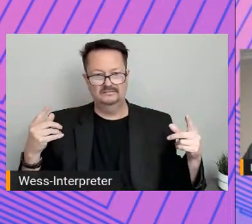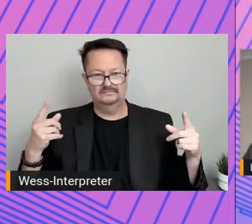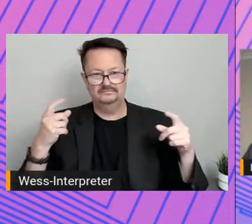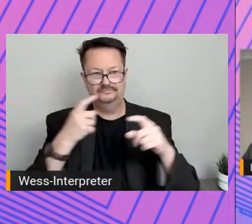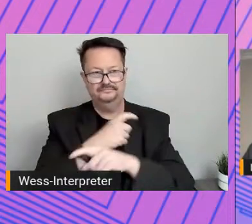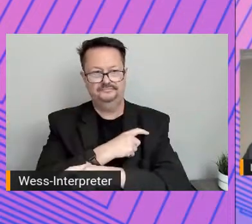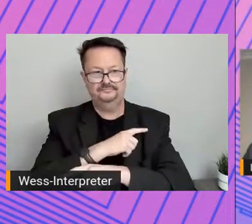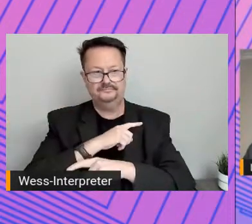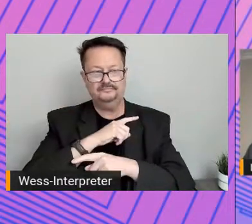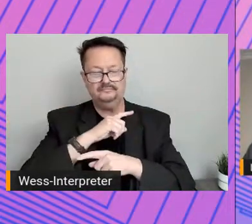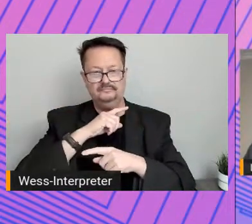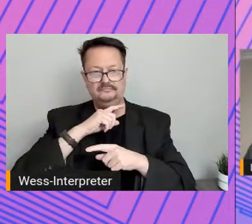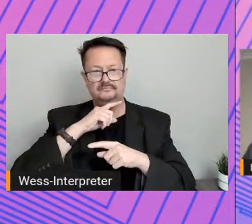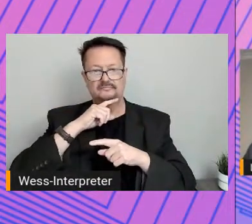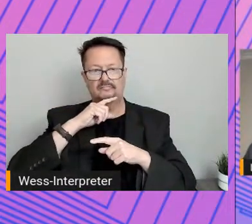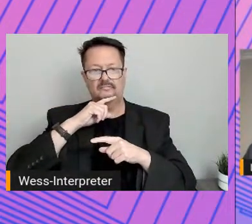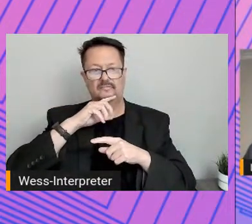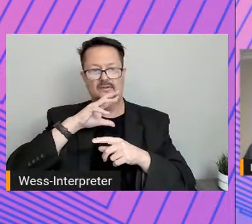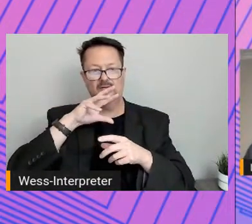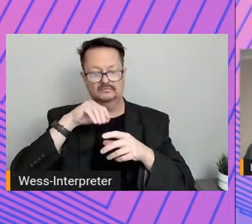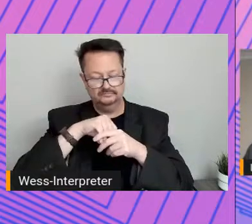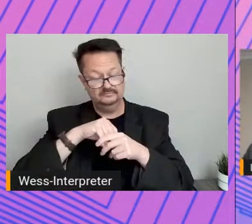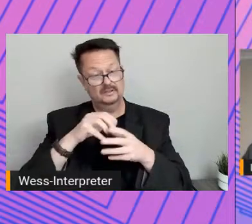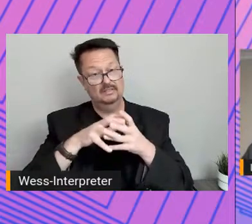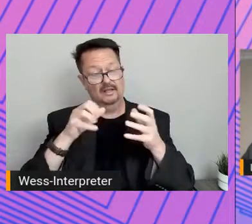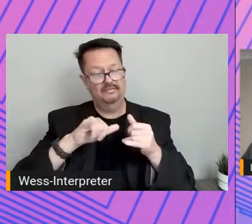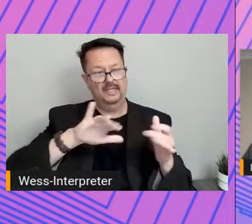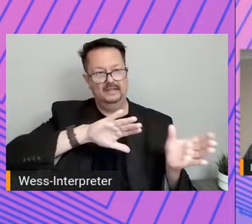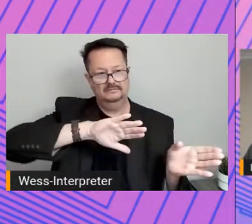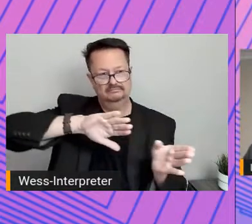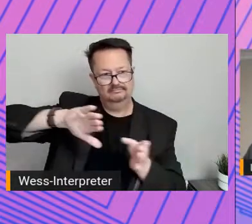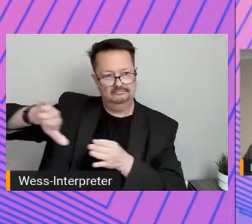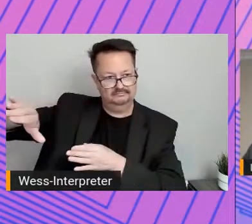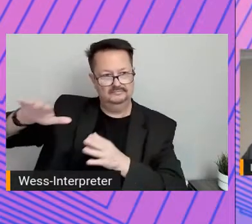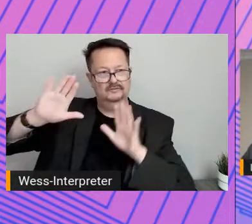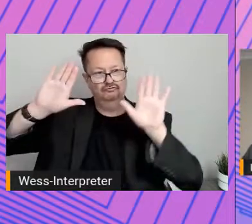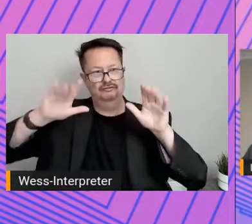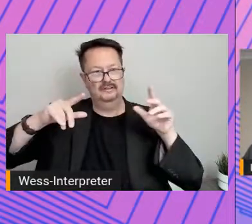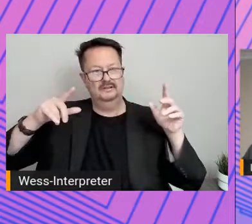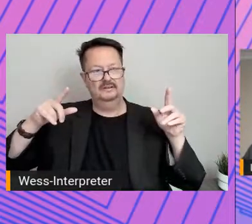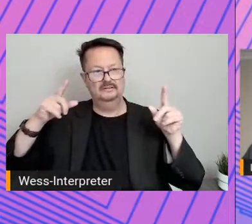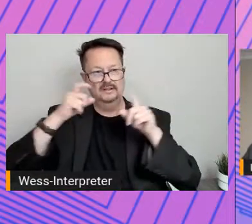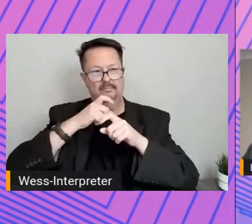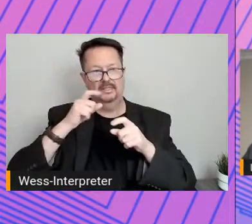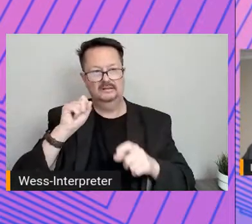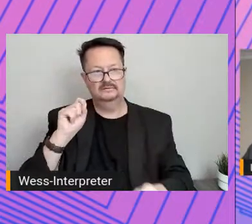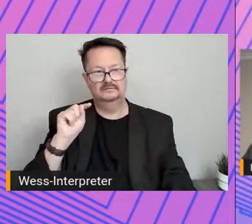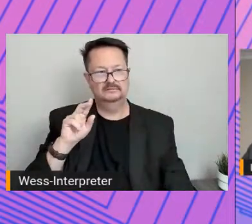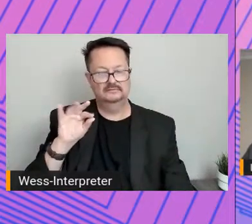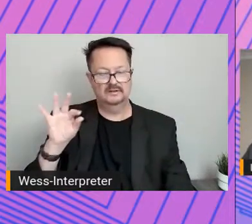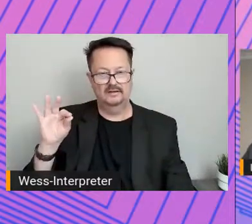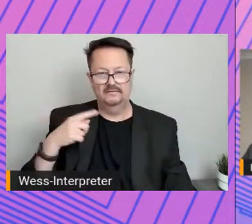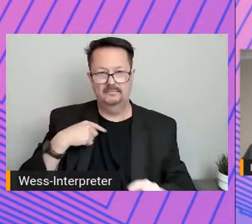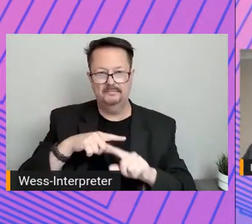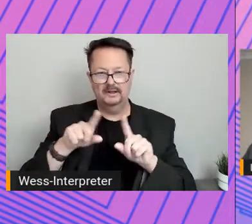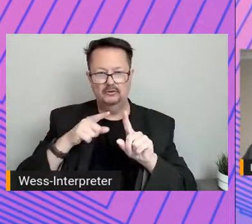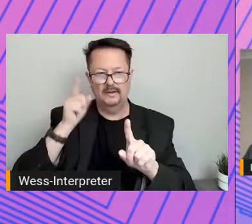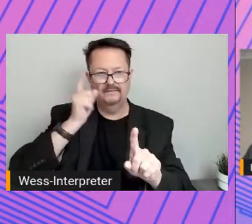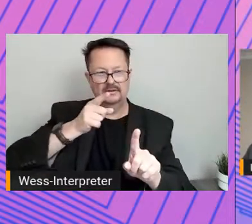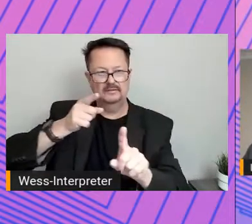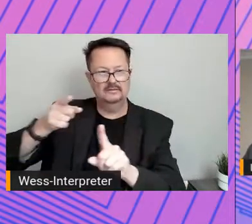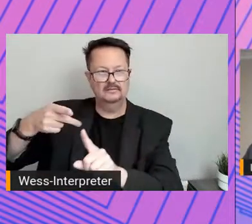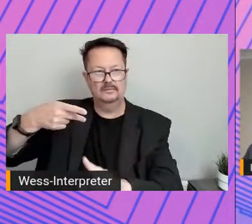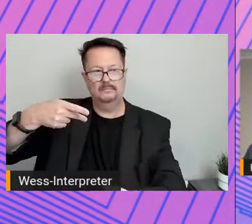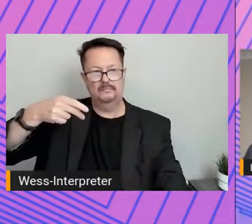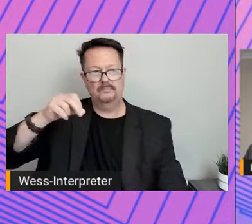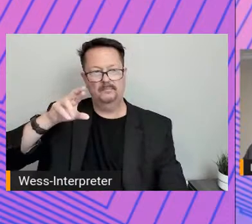And a lot of that gets abstracted away, which is great because it's complex stuff. However, there are specific ports that need to be open